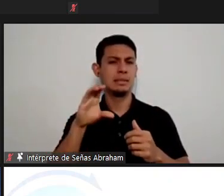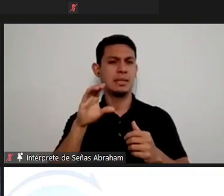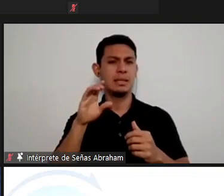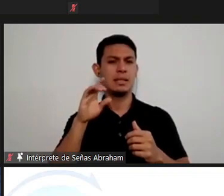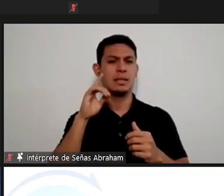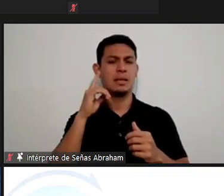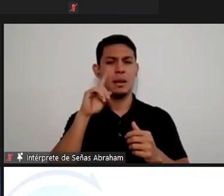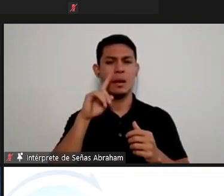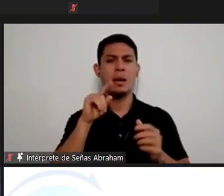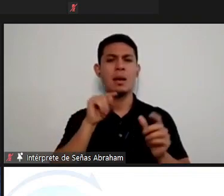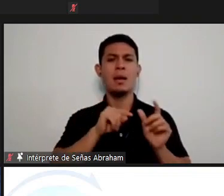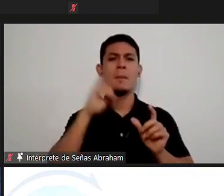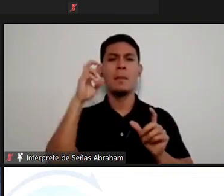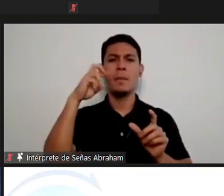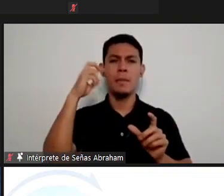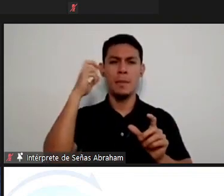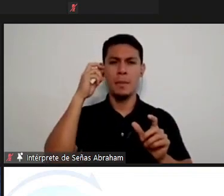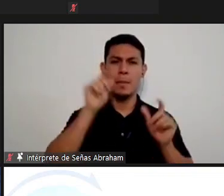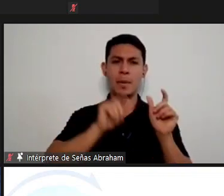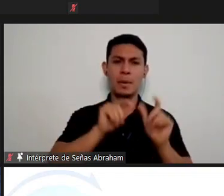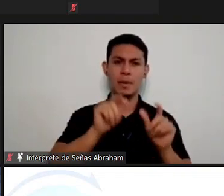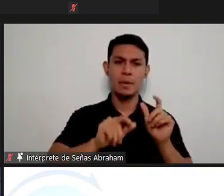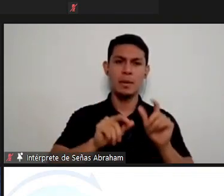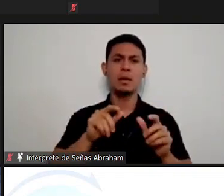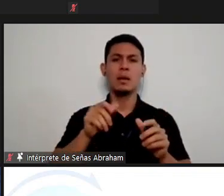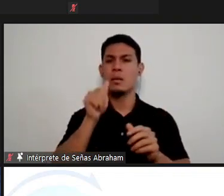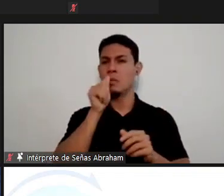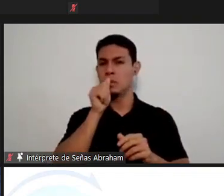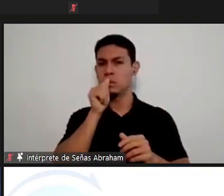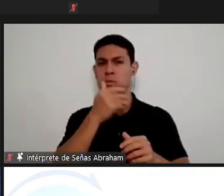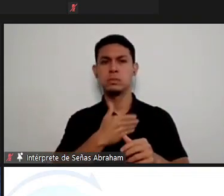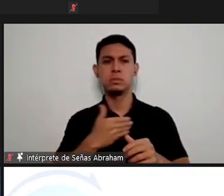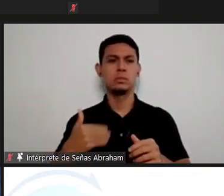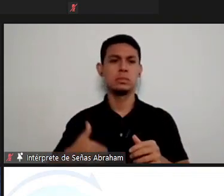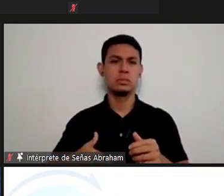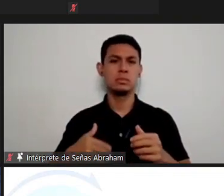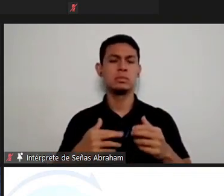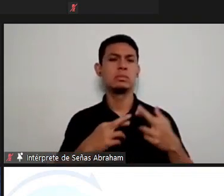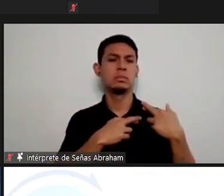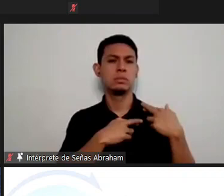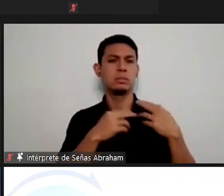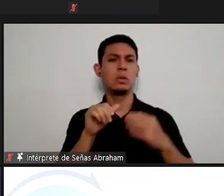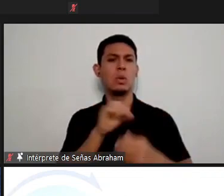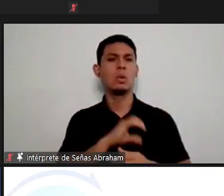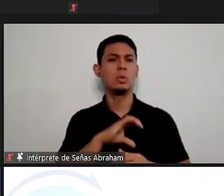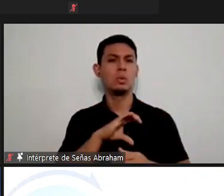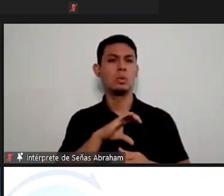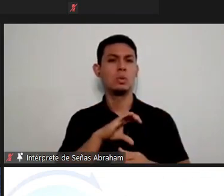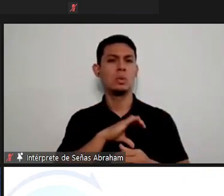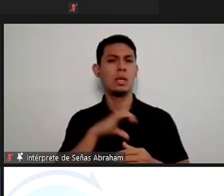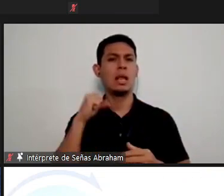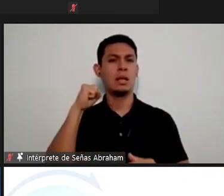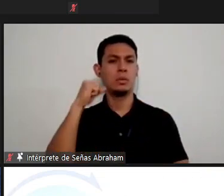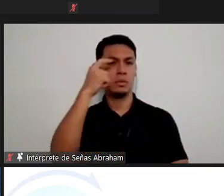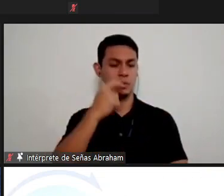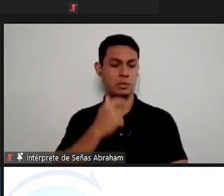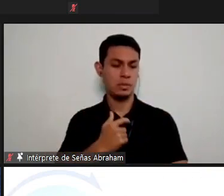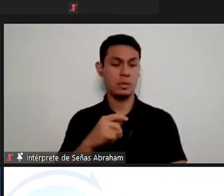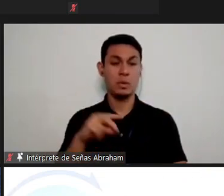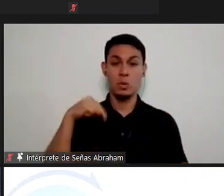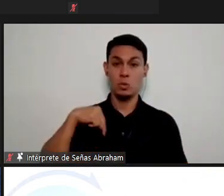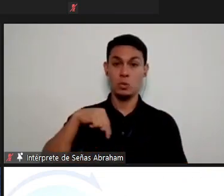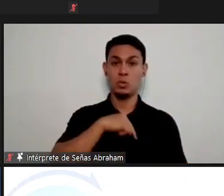the pmc activities that to trace the coherence of the public measures and the